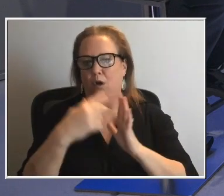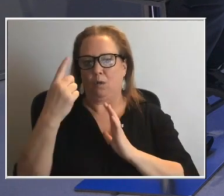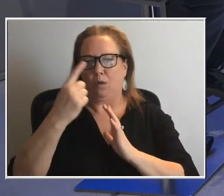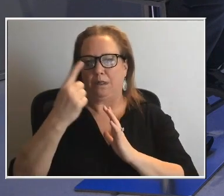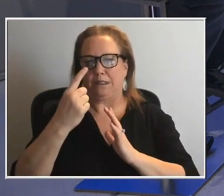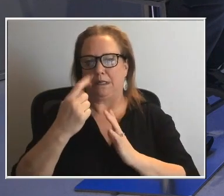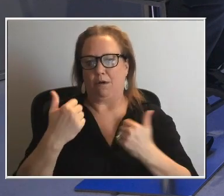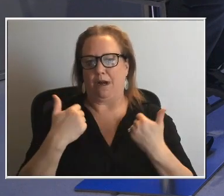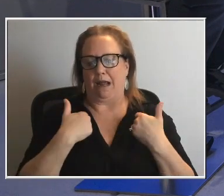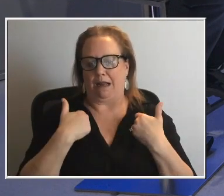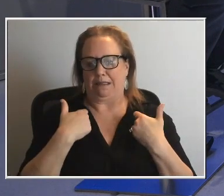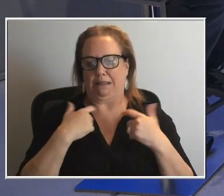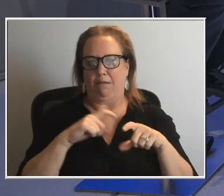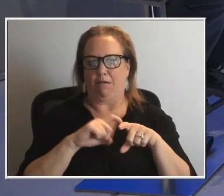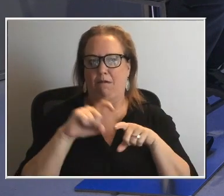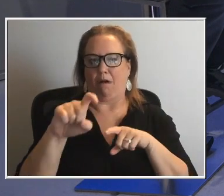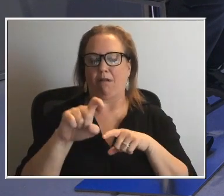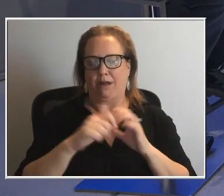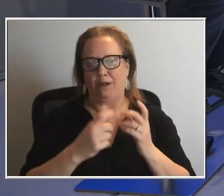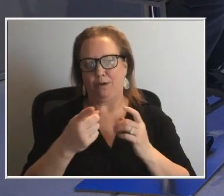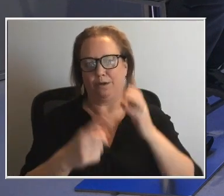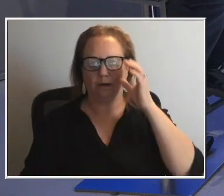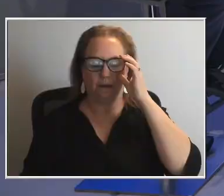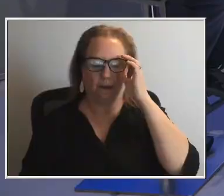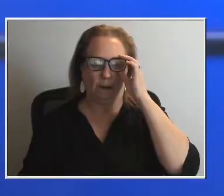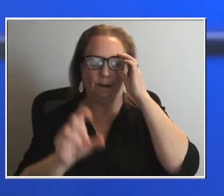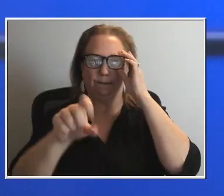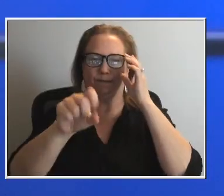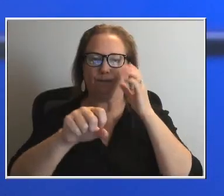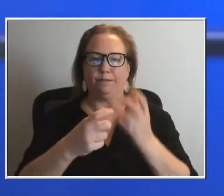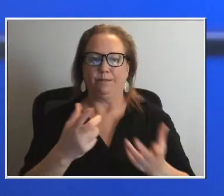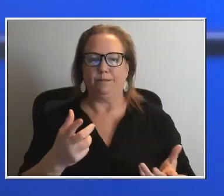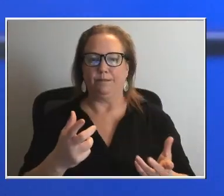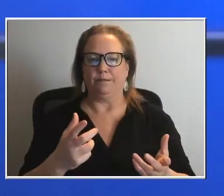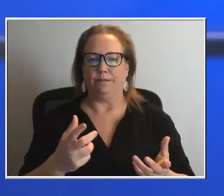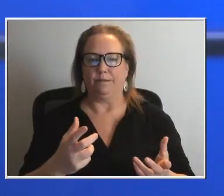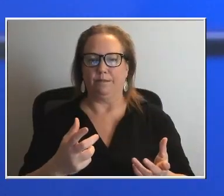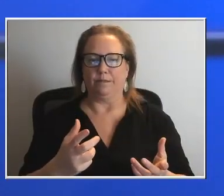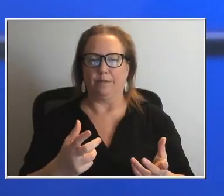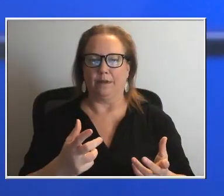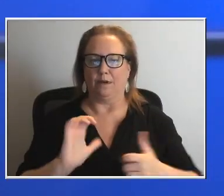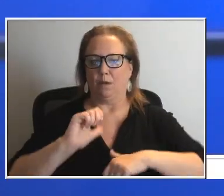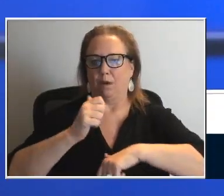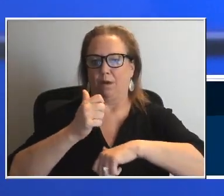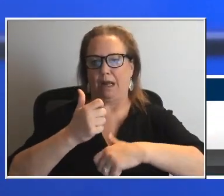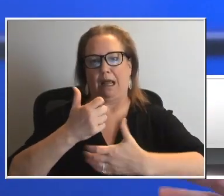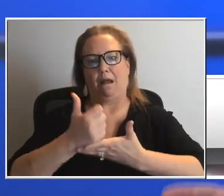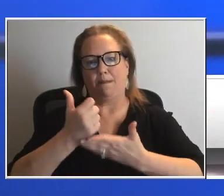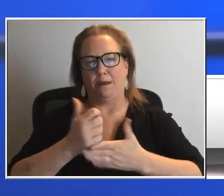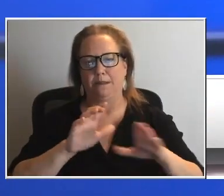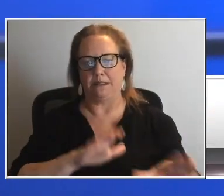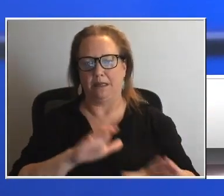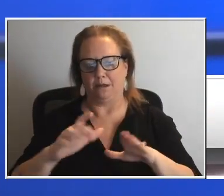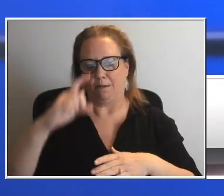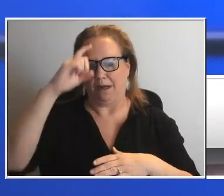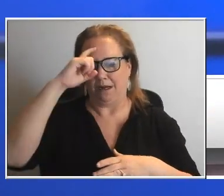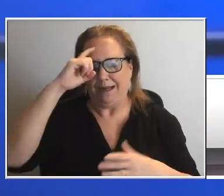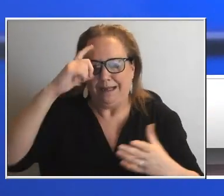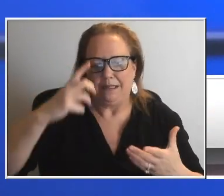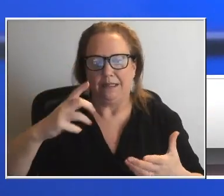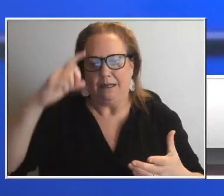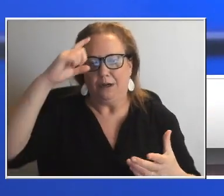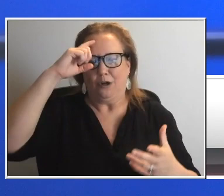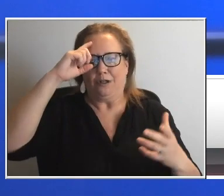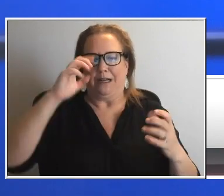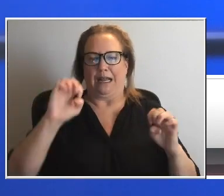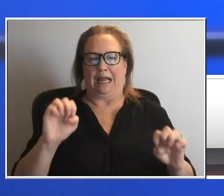someone calling you on the other end. Yeah, well, it's just, we want to set their mind at ease. That's our goal. Set your mind at ease and educate